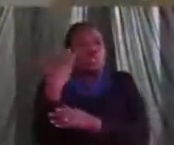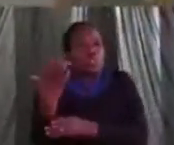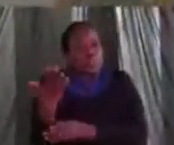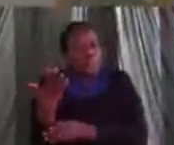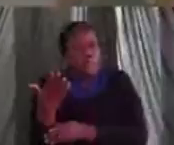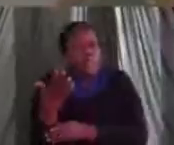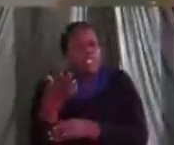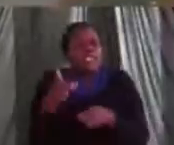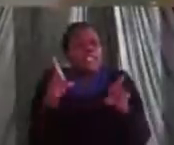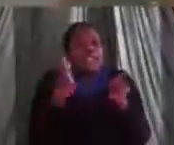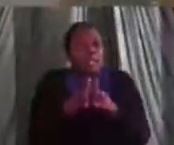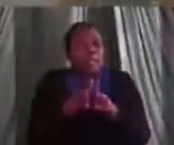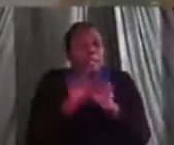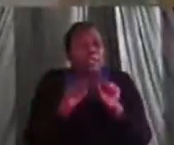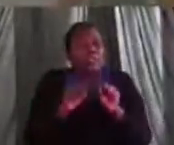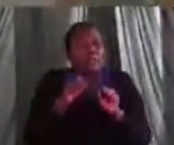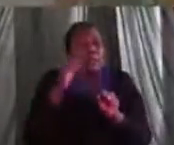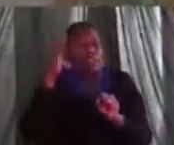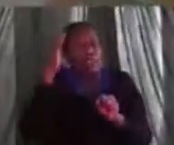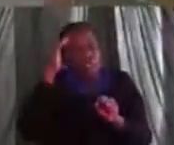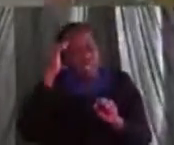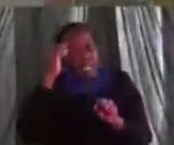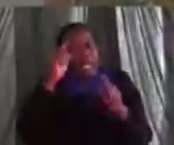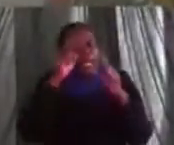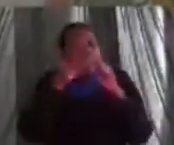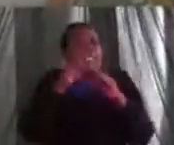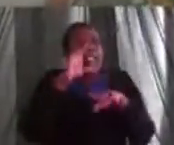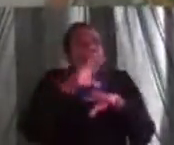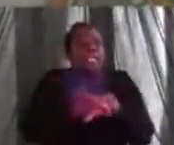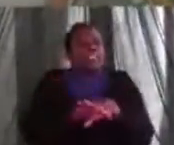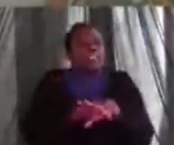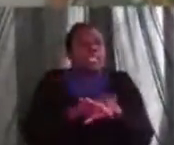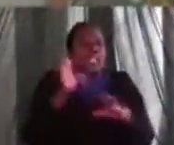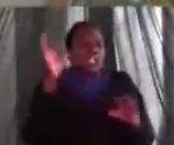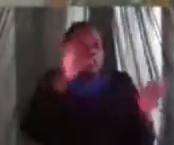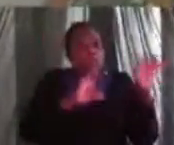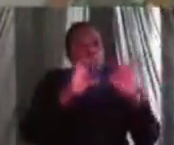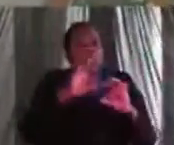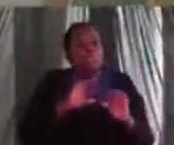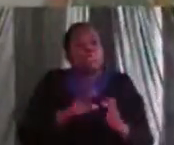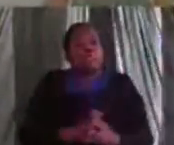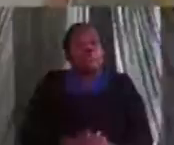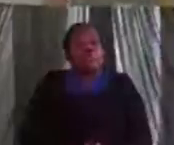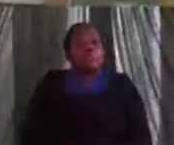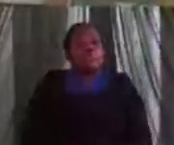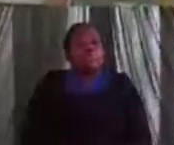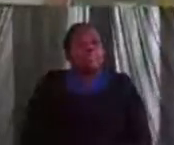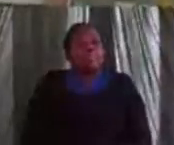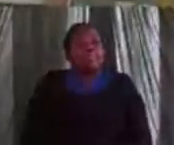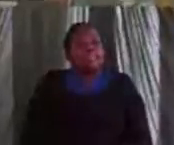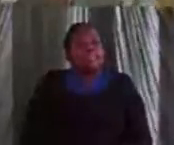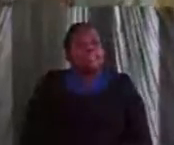we can still consider them until we make a nomination. Thank you. Thank you.